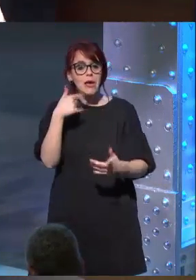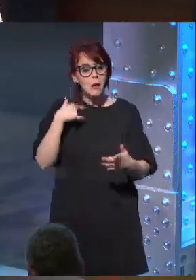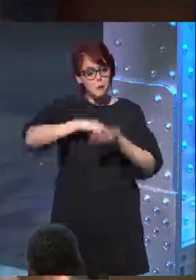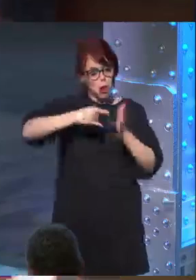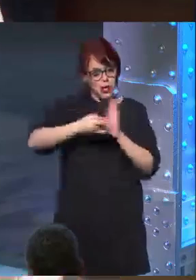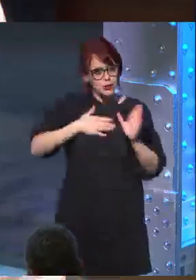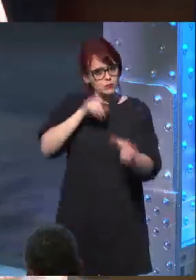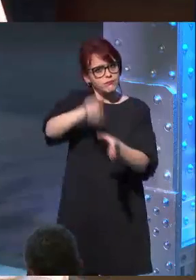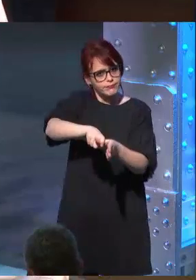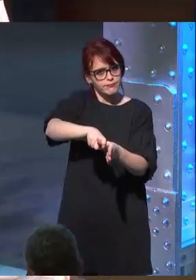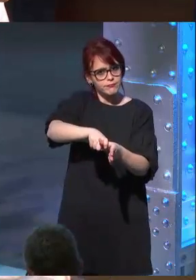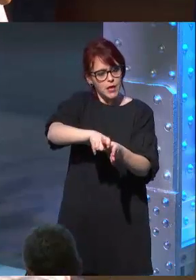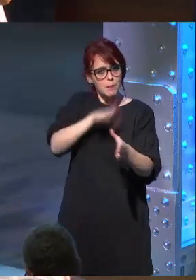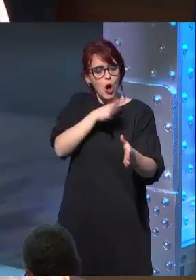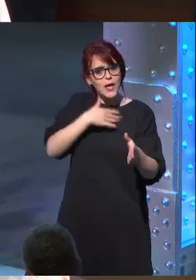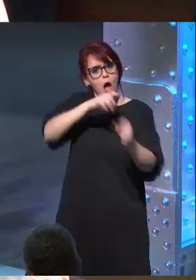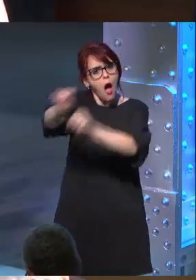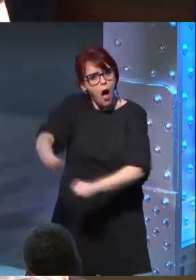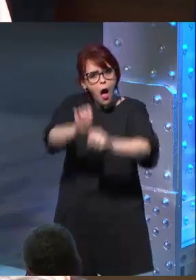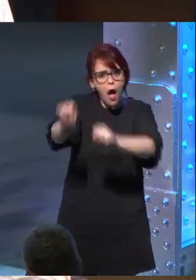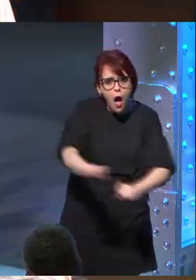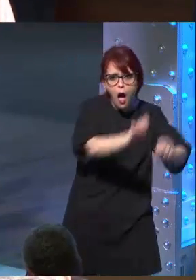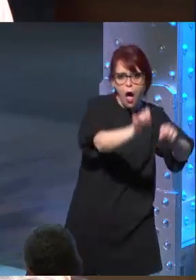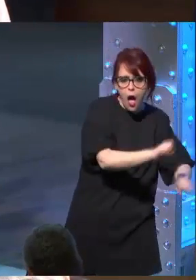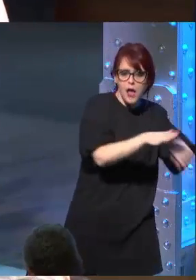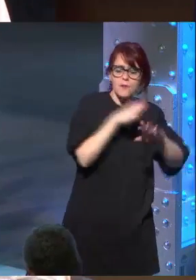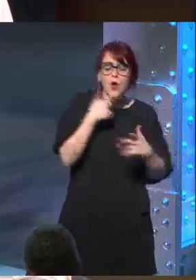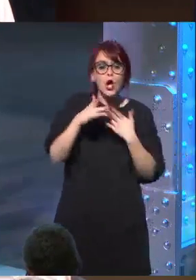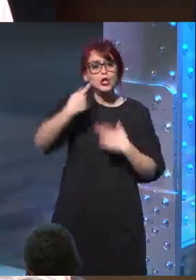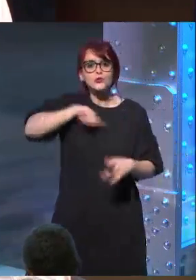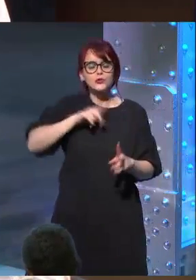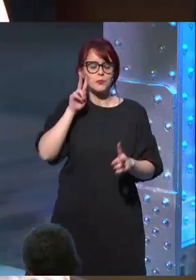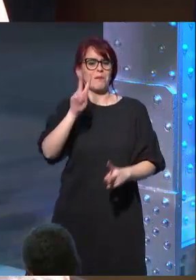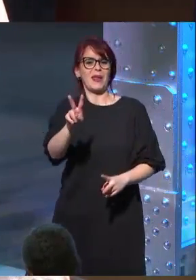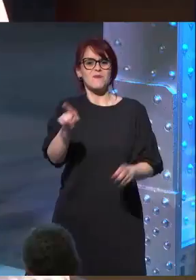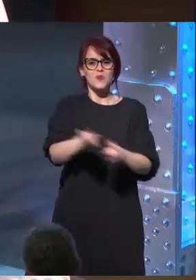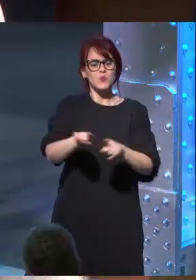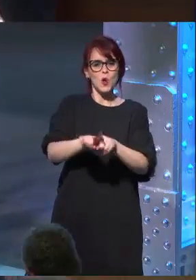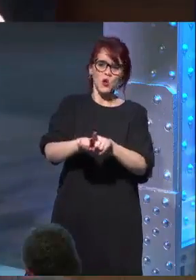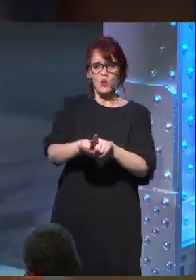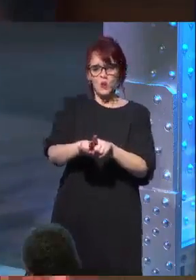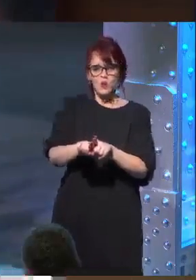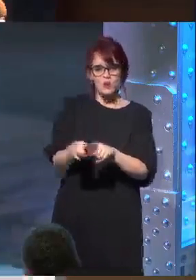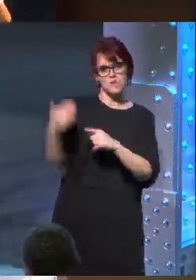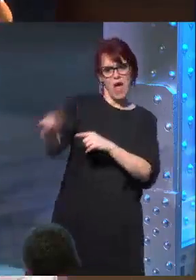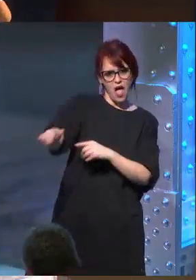positive message because I share it, and that is why I'm in this project. But we